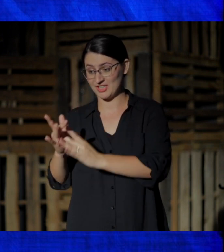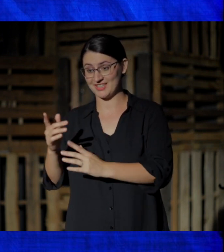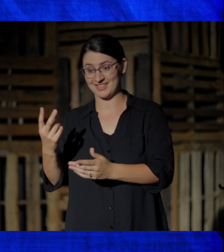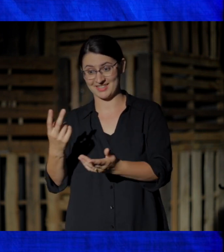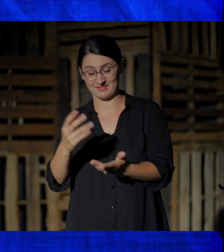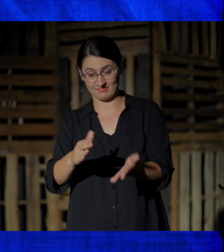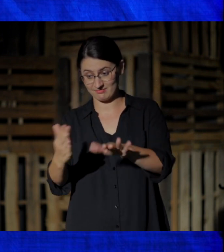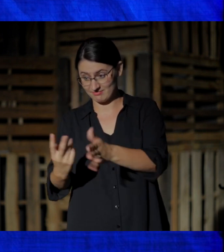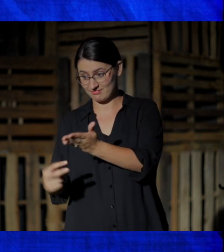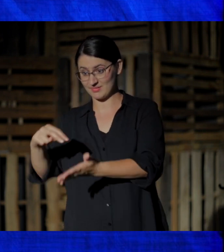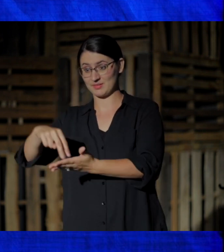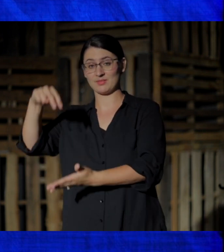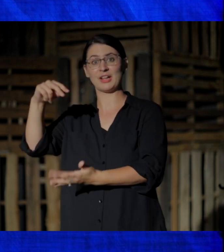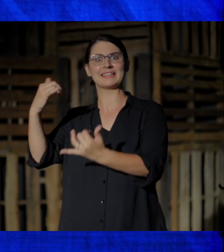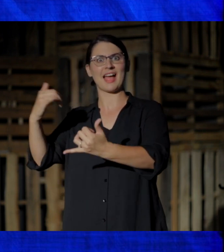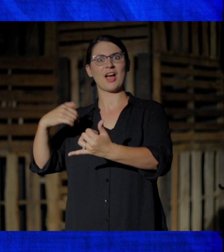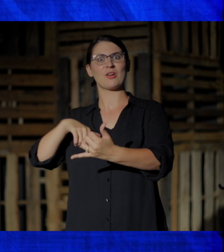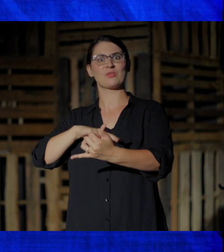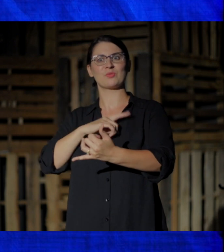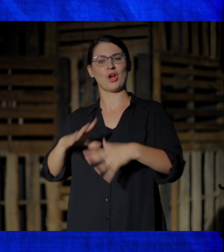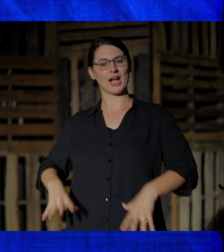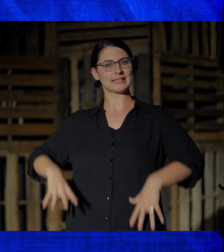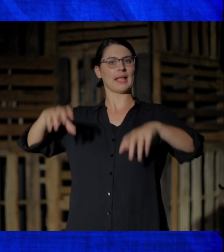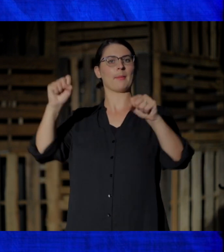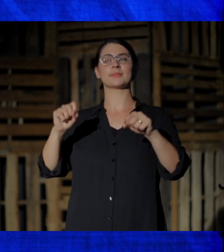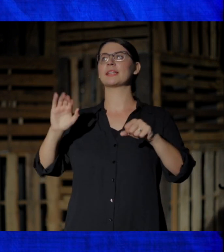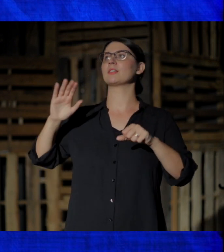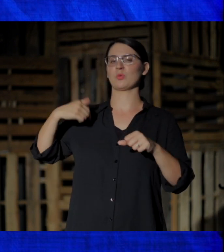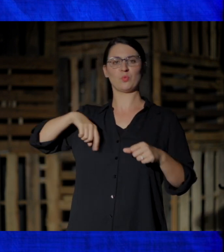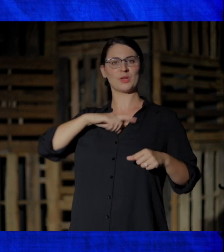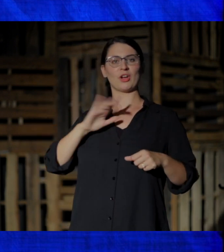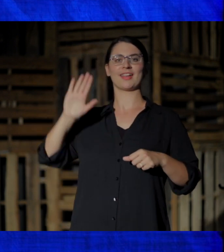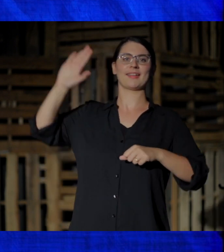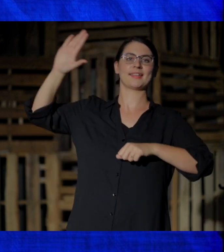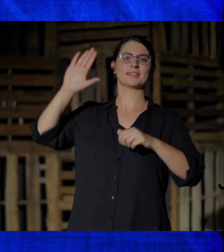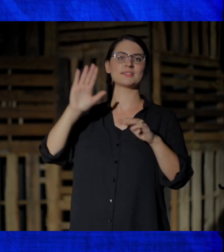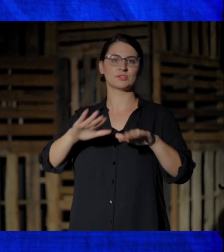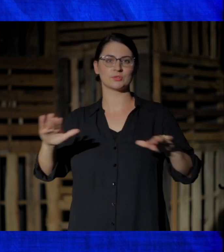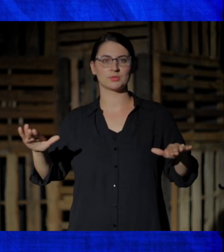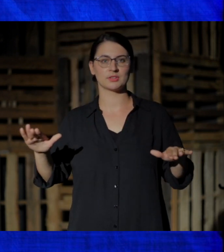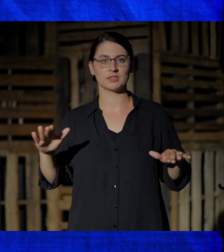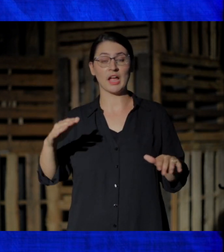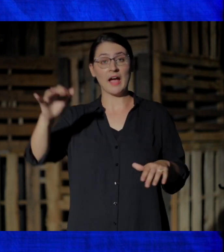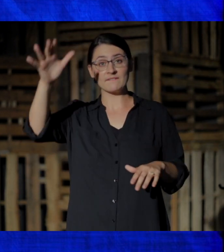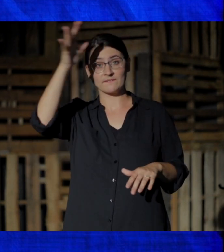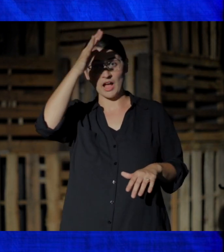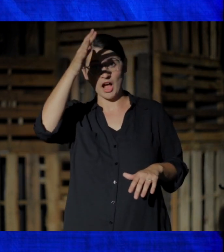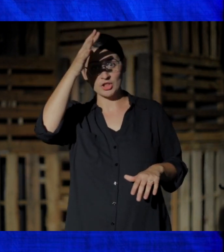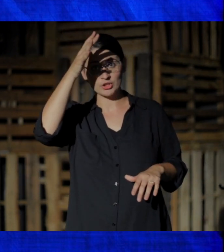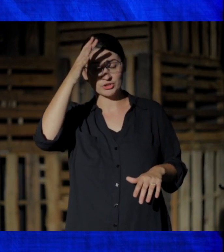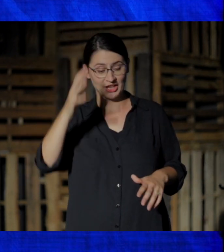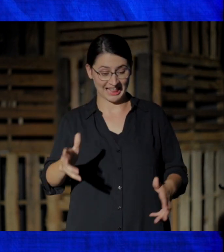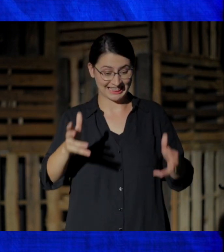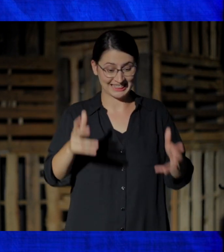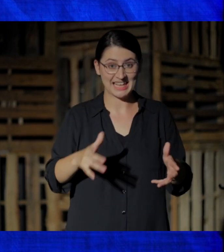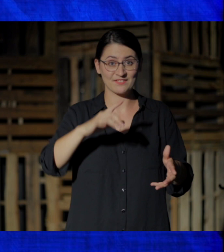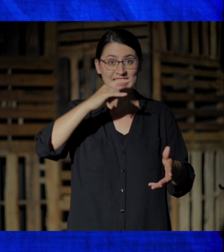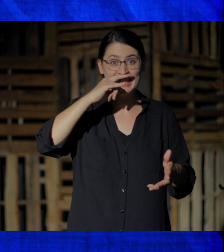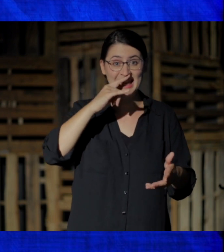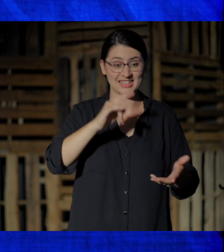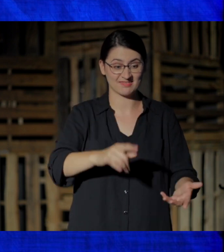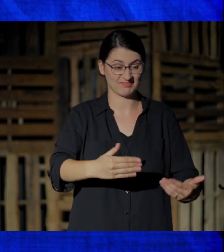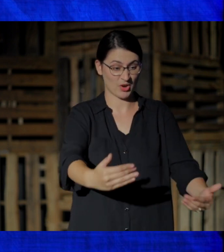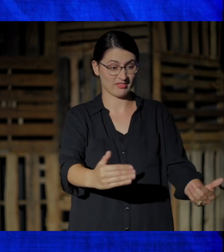have been adopted as his children. Okay? Fathers don't leave their kids to die. Do you understand this?